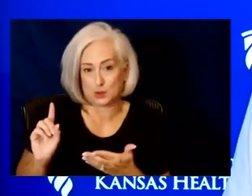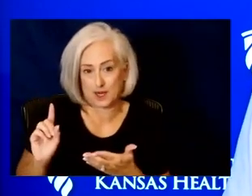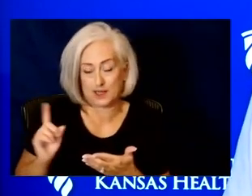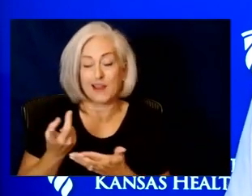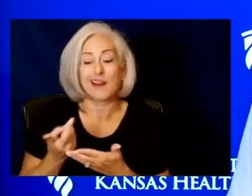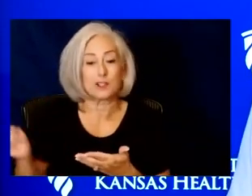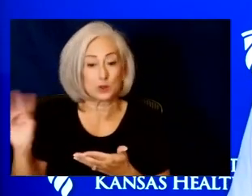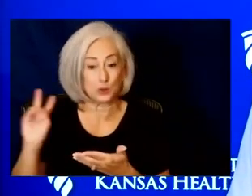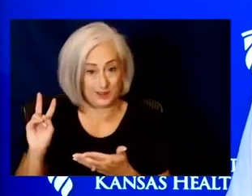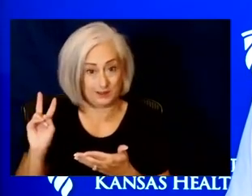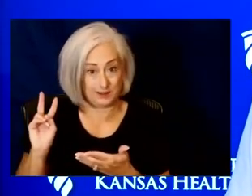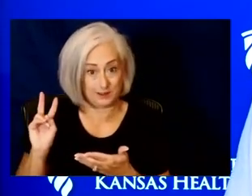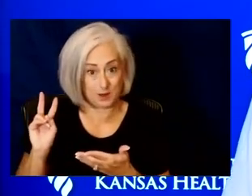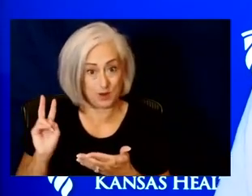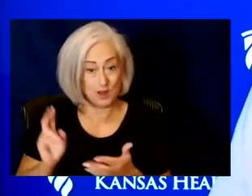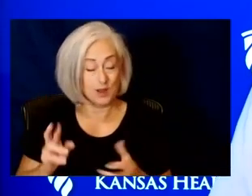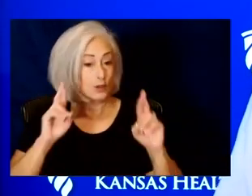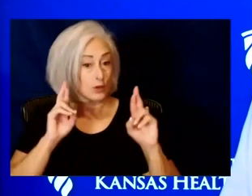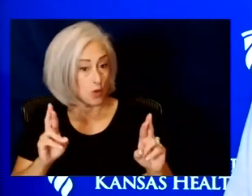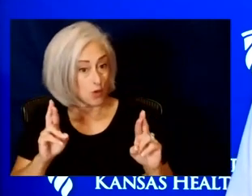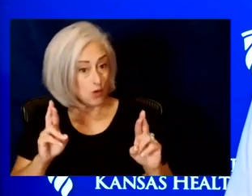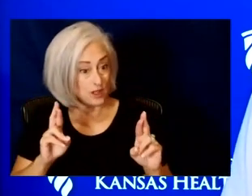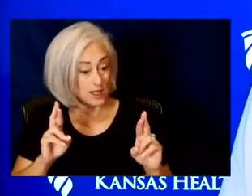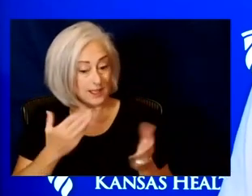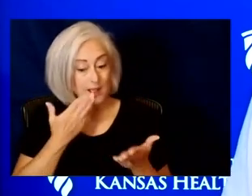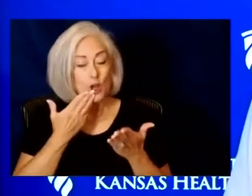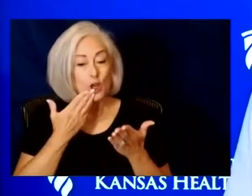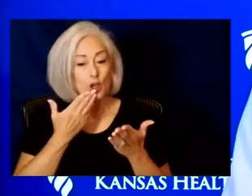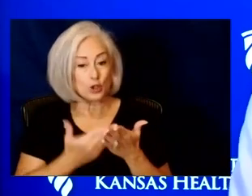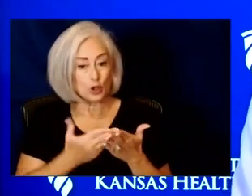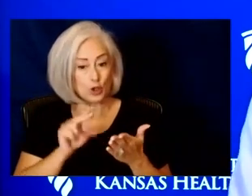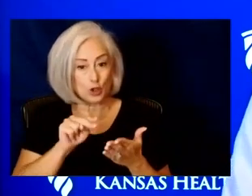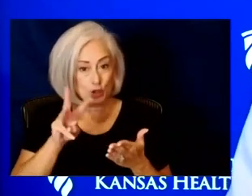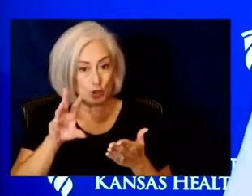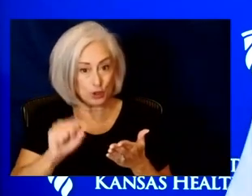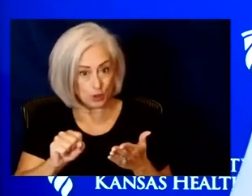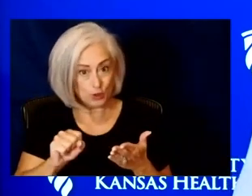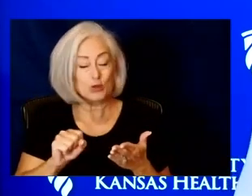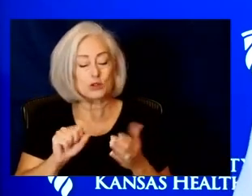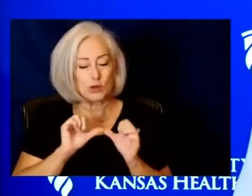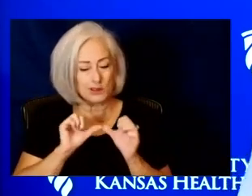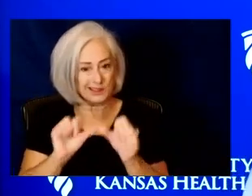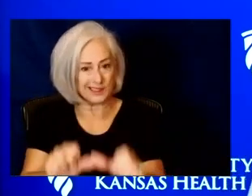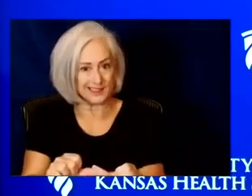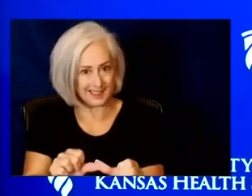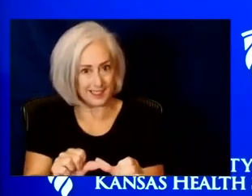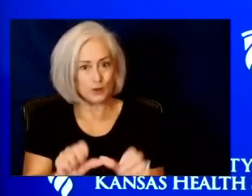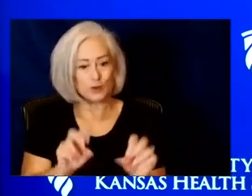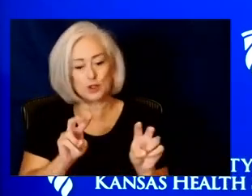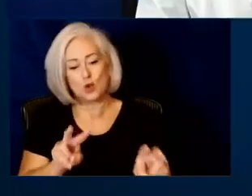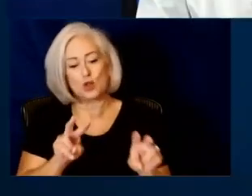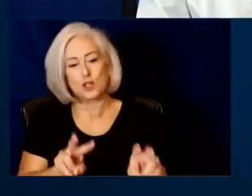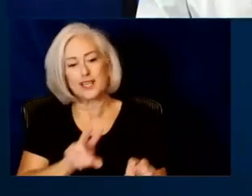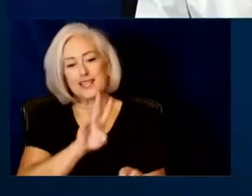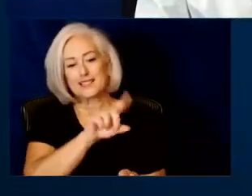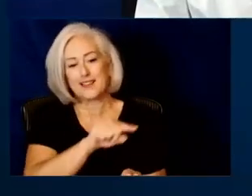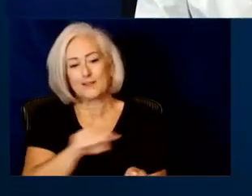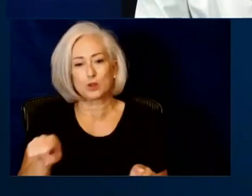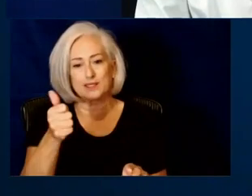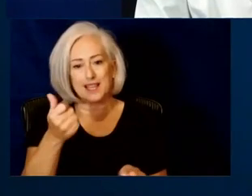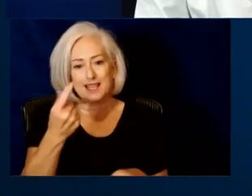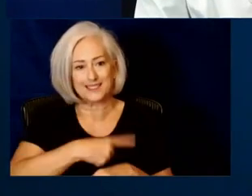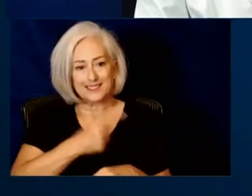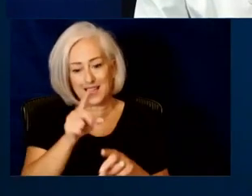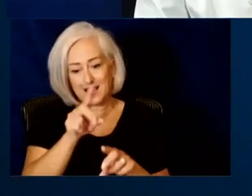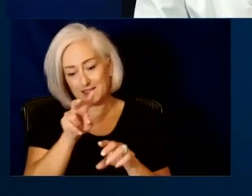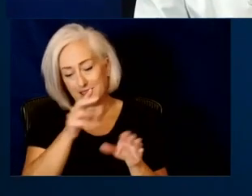that hopefully then is a good trend, and that's what we've been waiting for, is really to look at that 7 to 10 day trend. We sure hope that's right. And